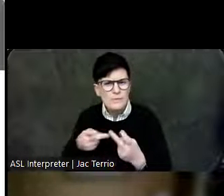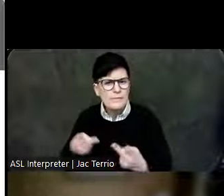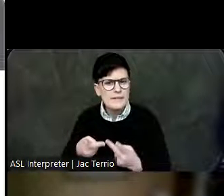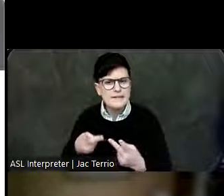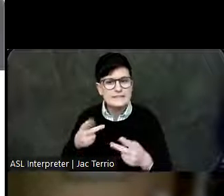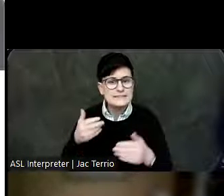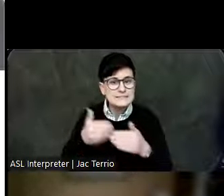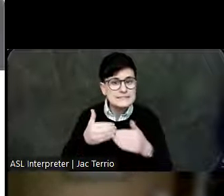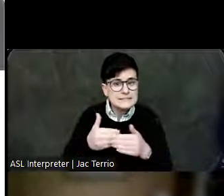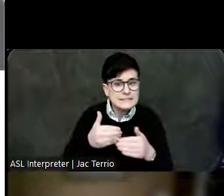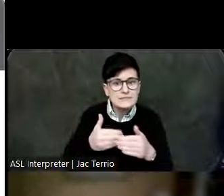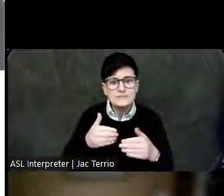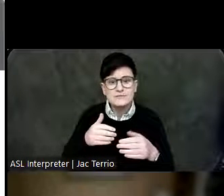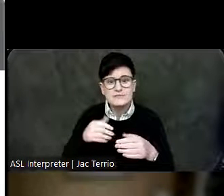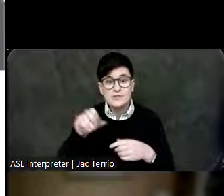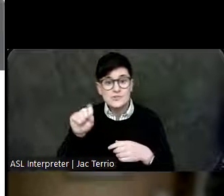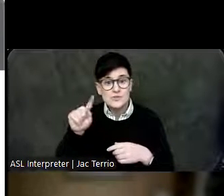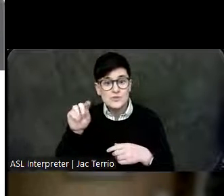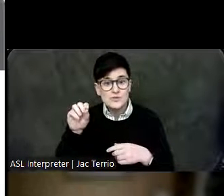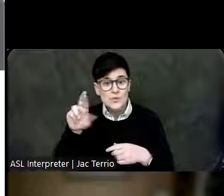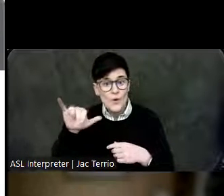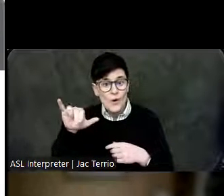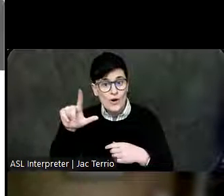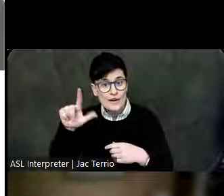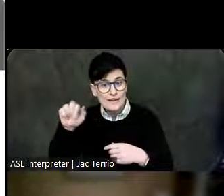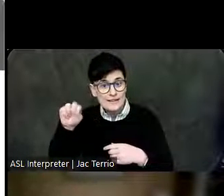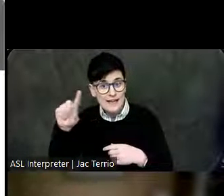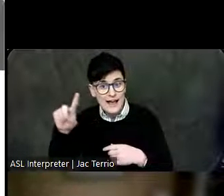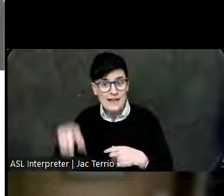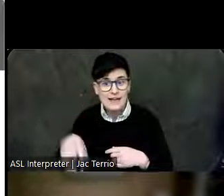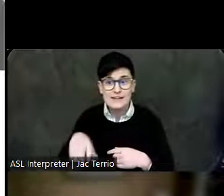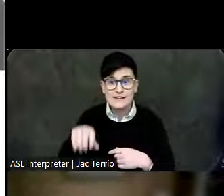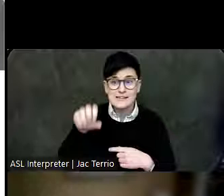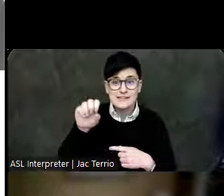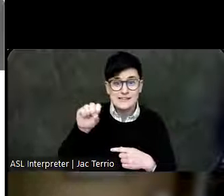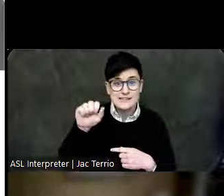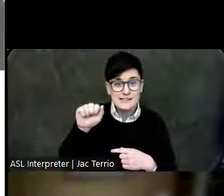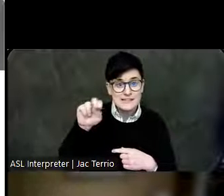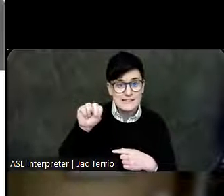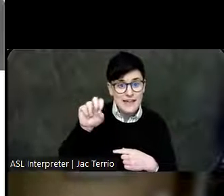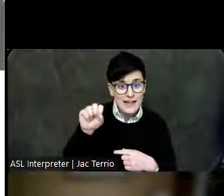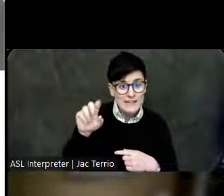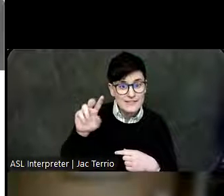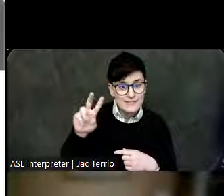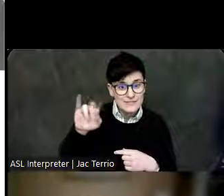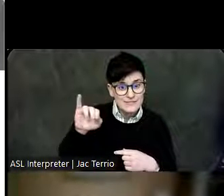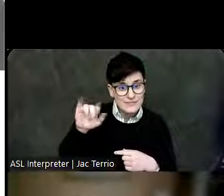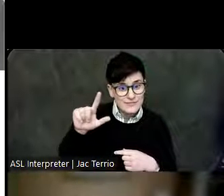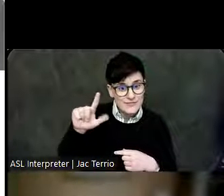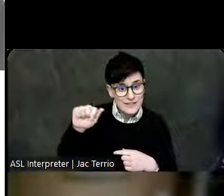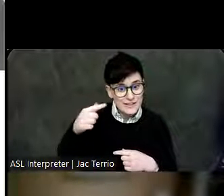Like Storyland, Santa's Village, Mhm. even, other places in New England, whether it's beaches